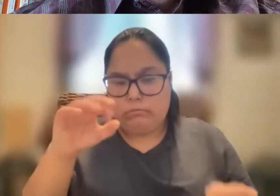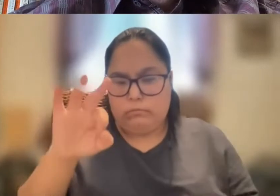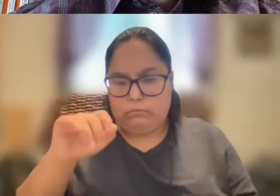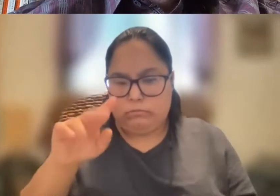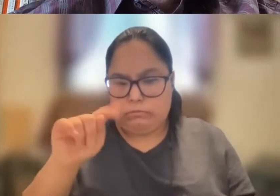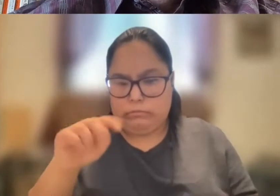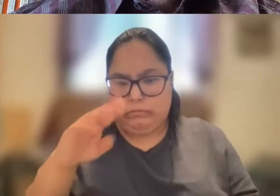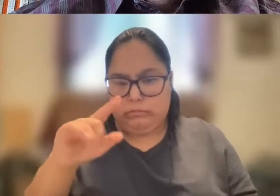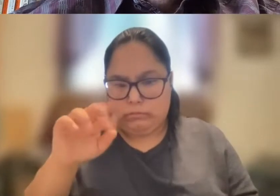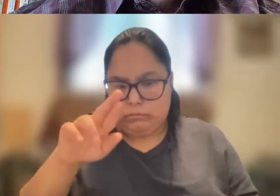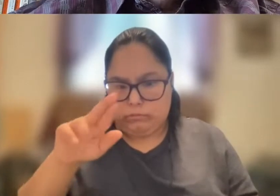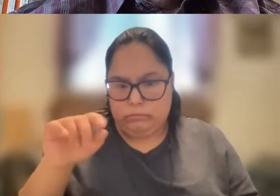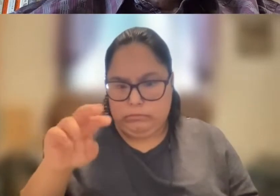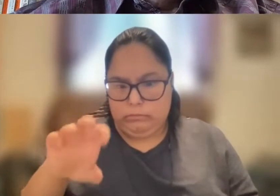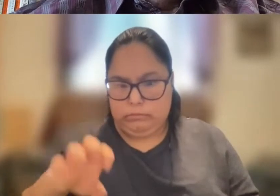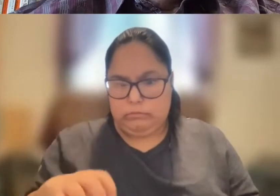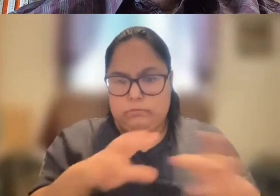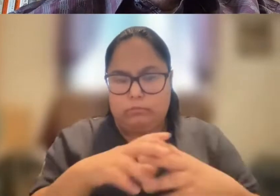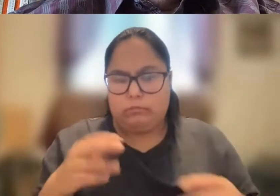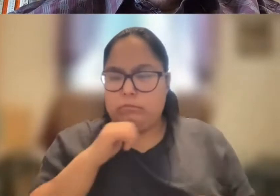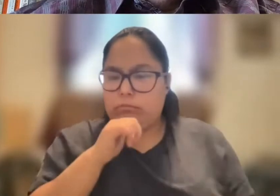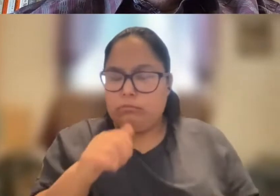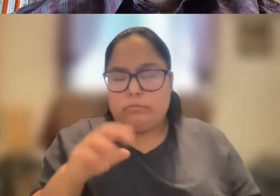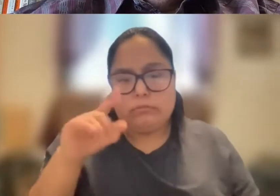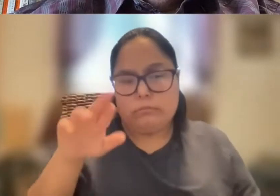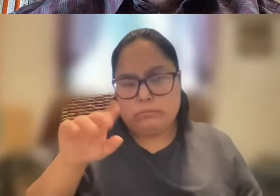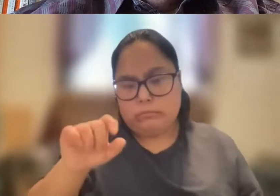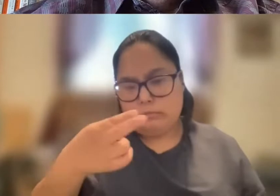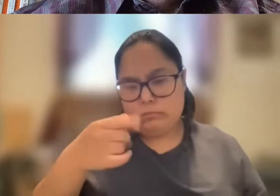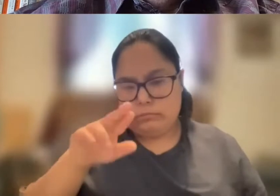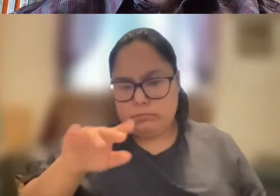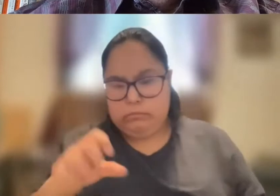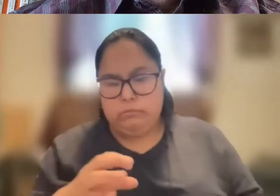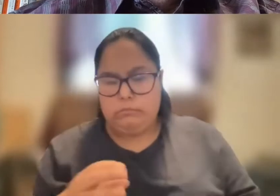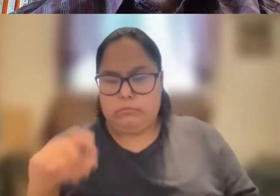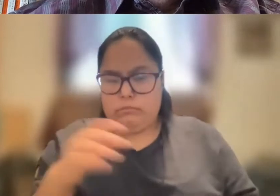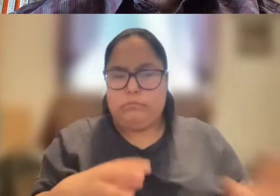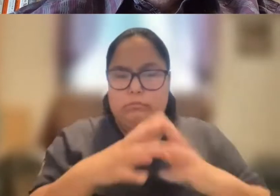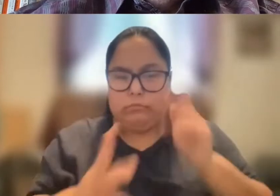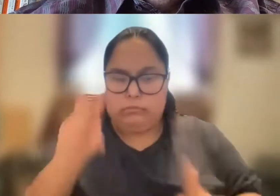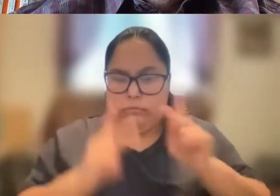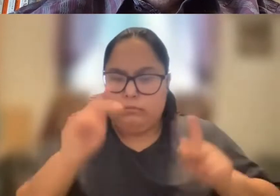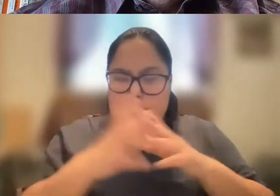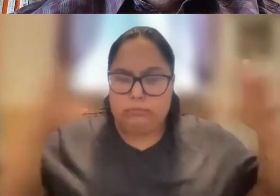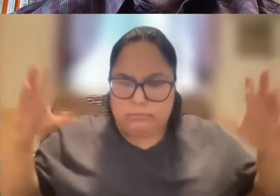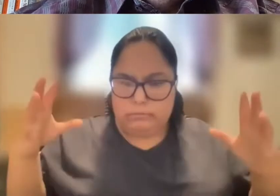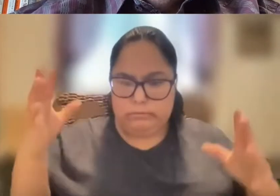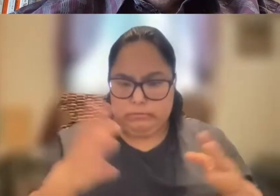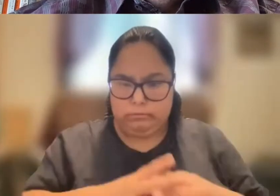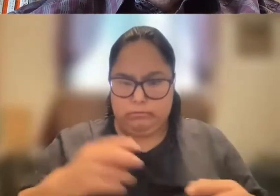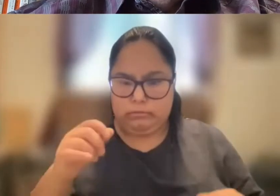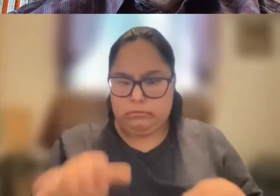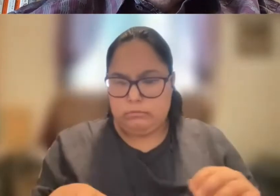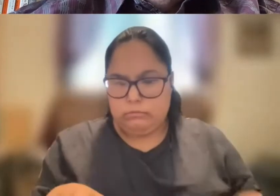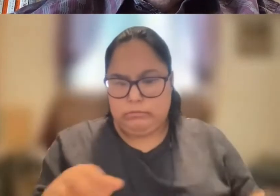It's pretty horrific. A lot of people had it significantly worse than I did. Hunted down, forced out of